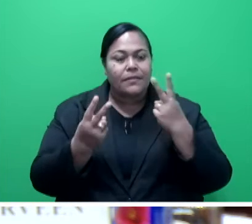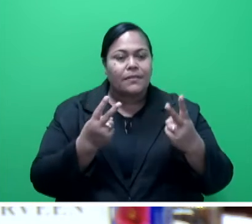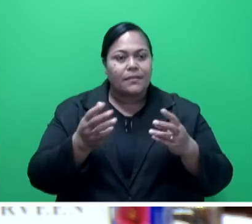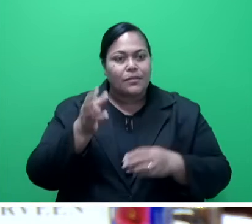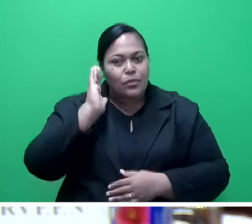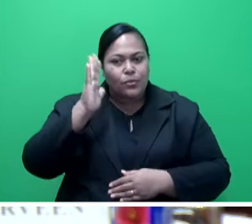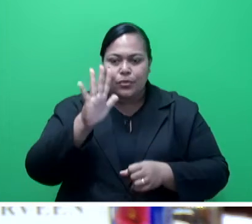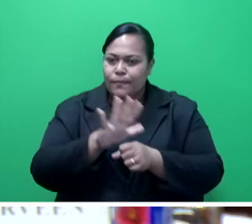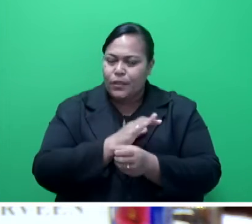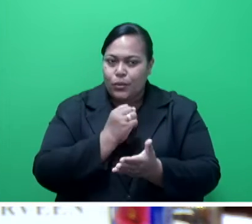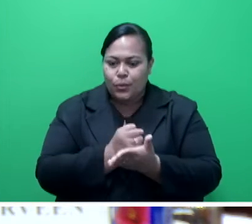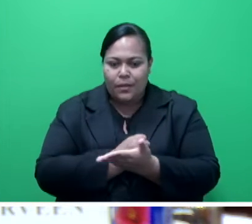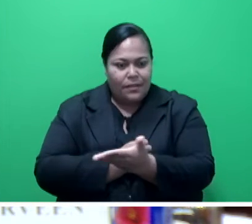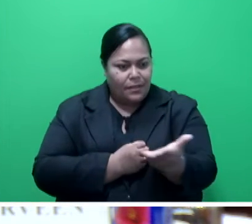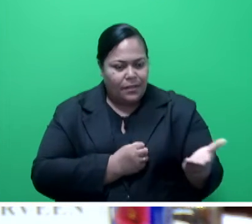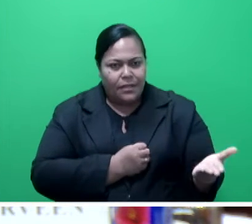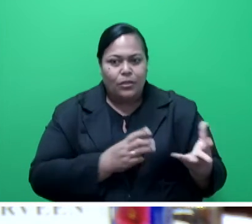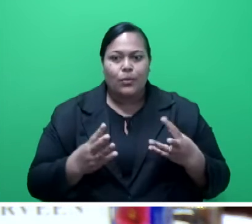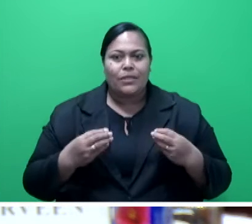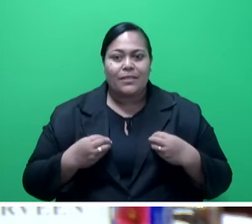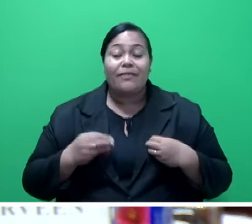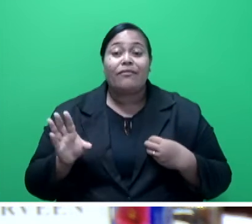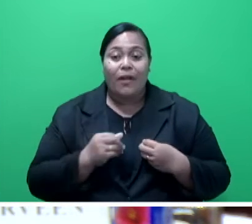to receive ECE to year 7,